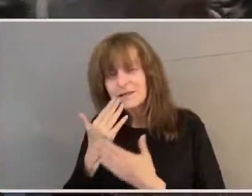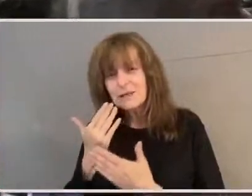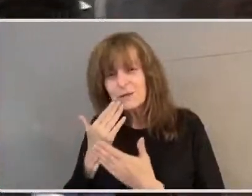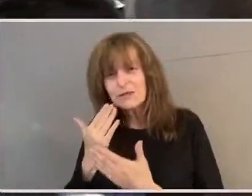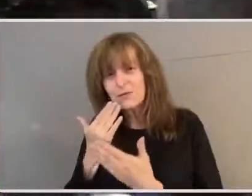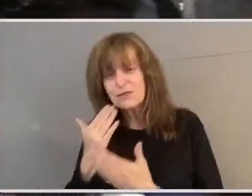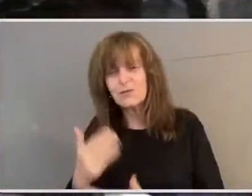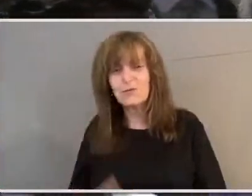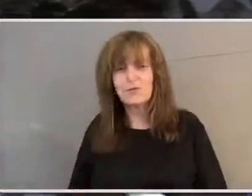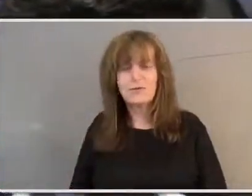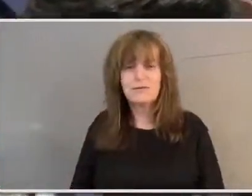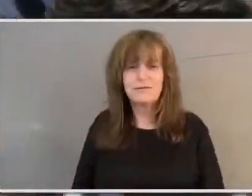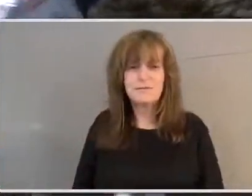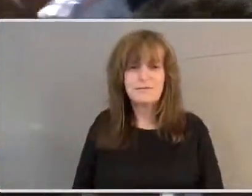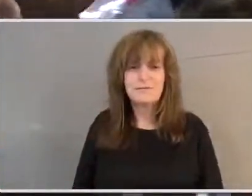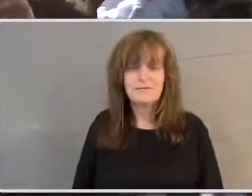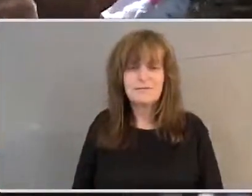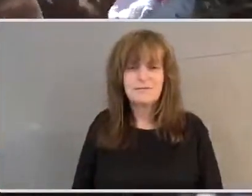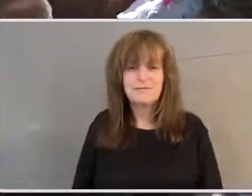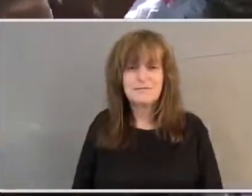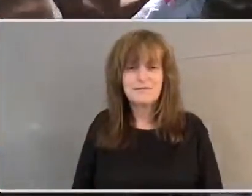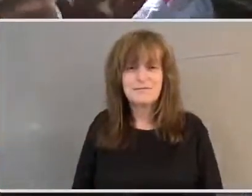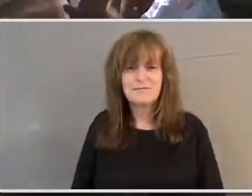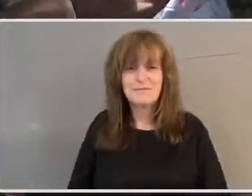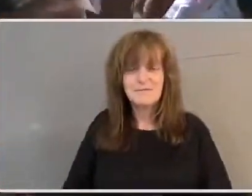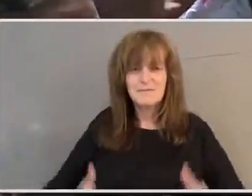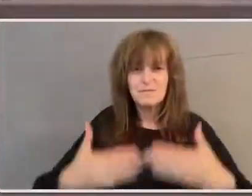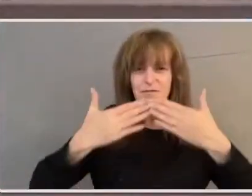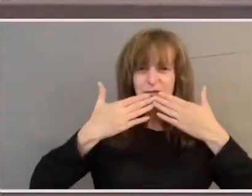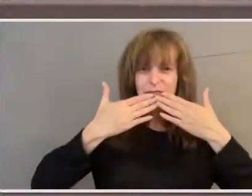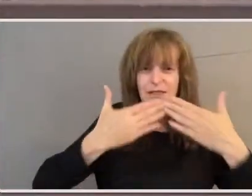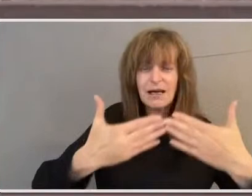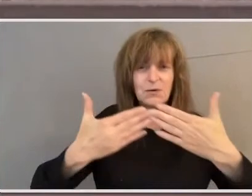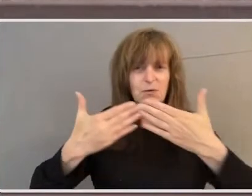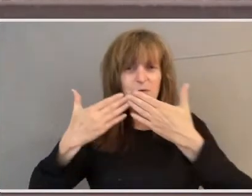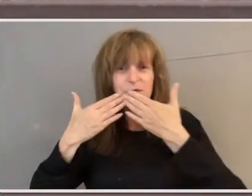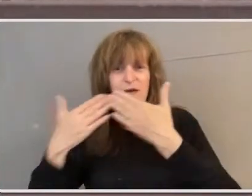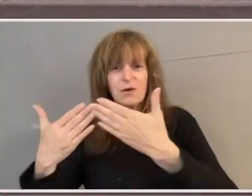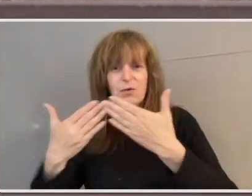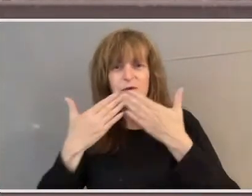Wow. Thank you so much. Thank you.